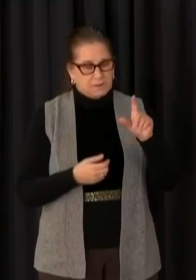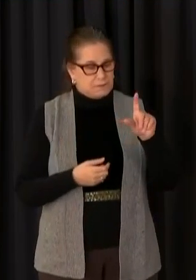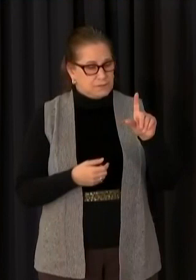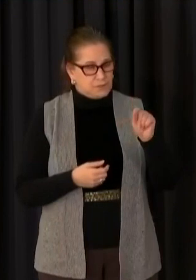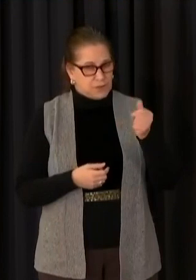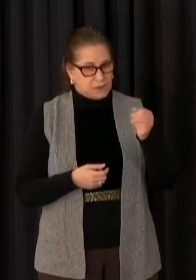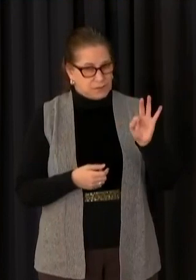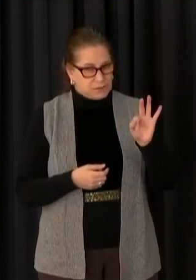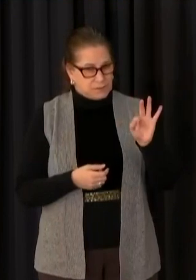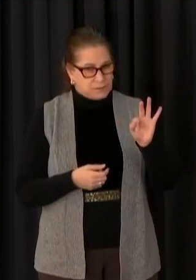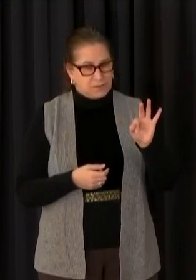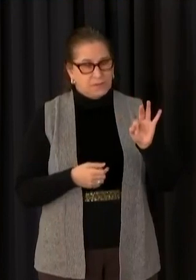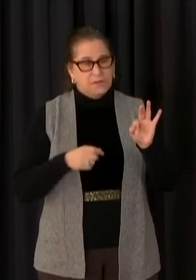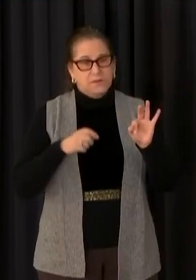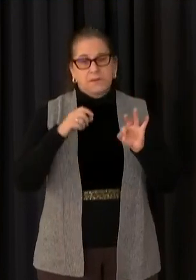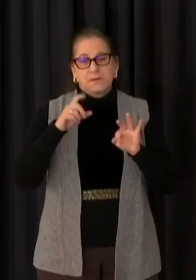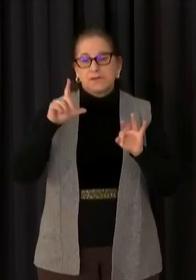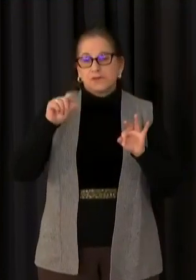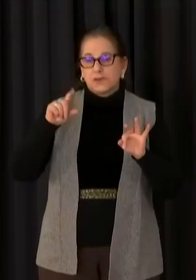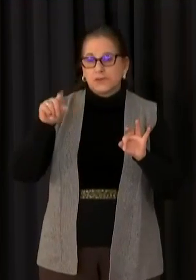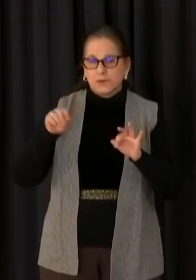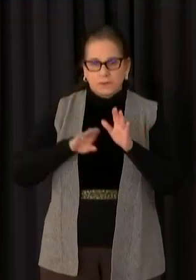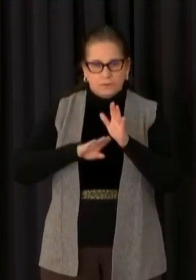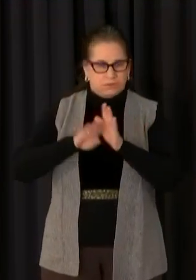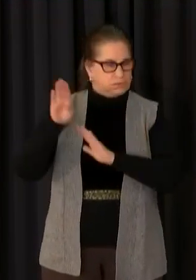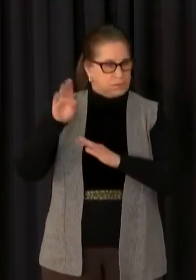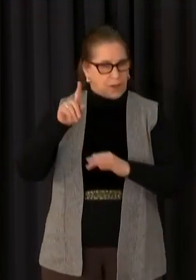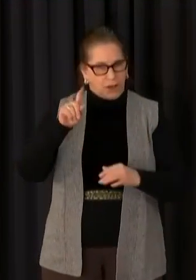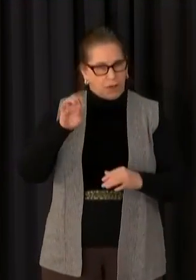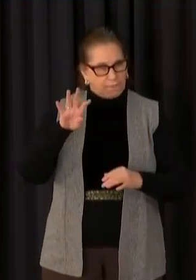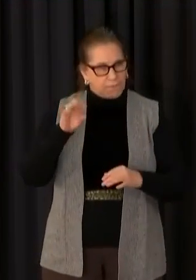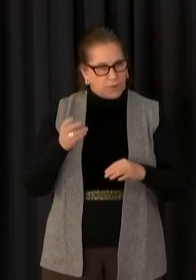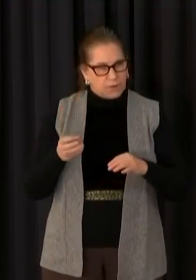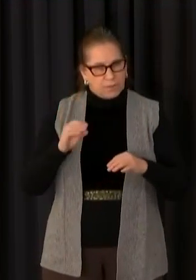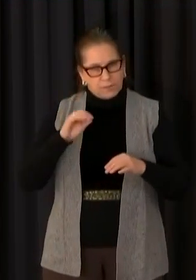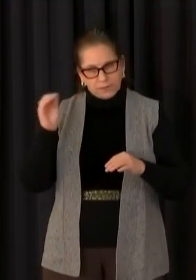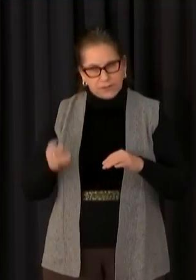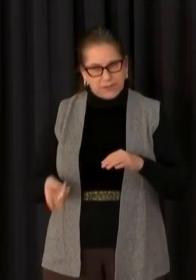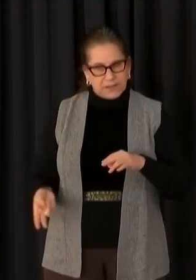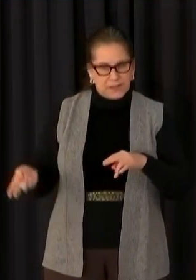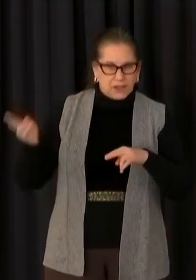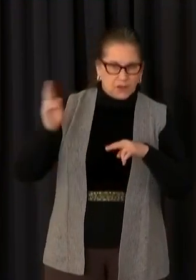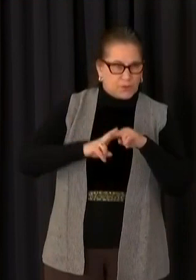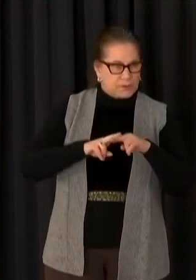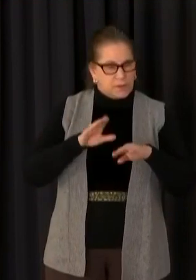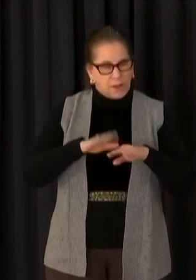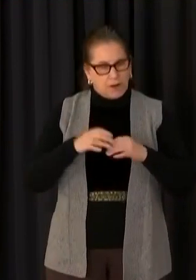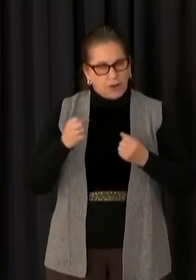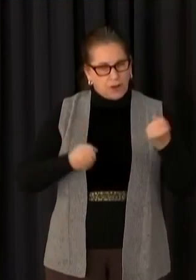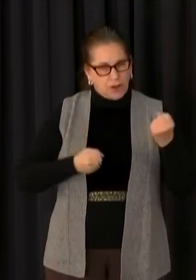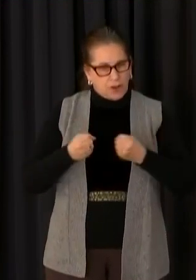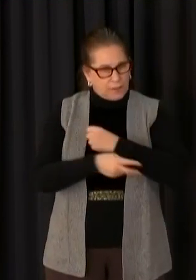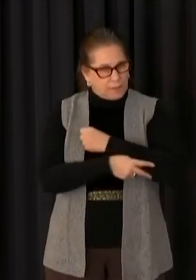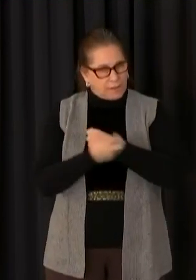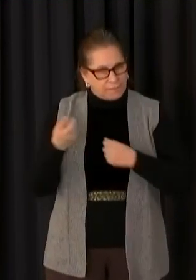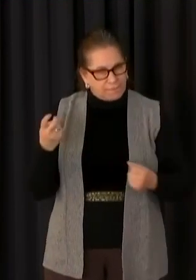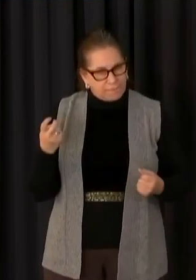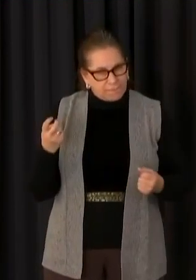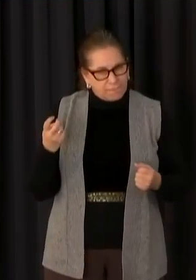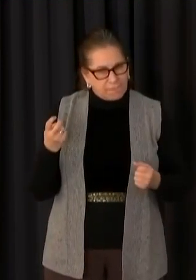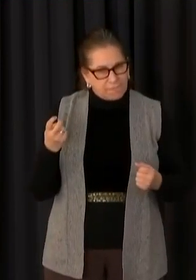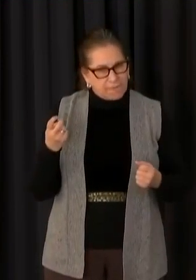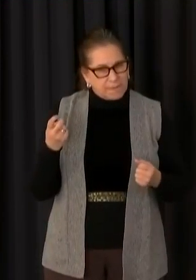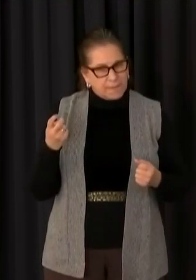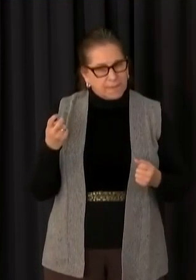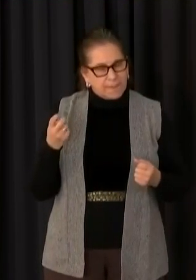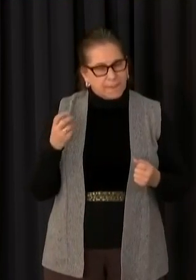is remarkable, more than 140% increase over 2019. And if you break it down by ward, and you look at Ward